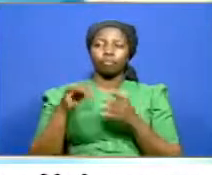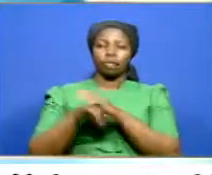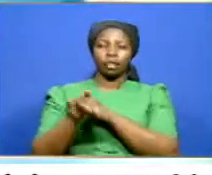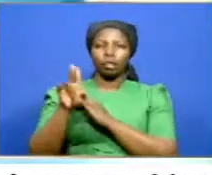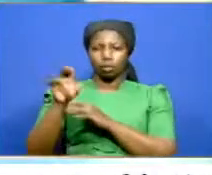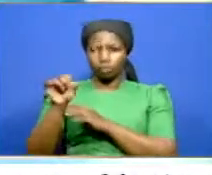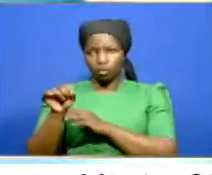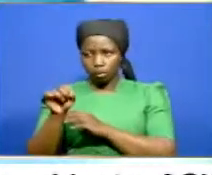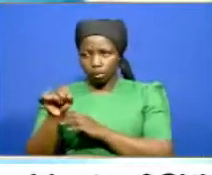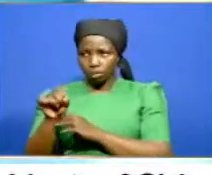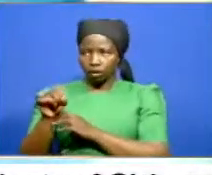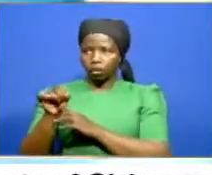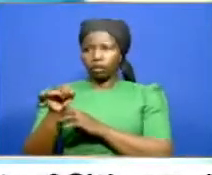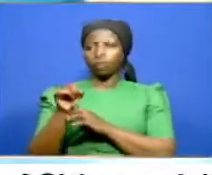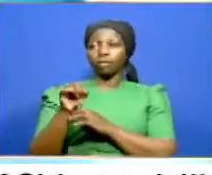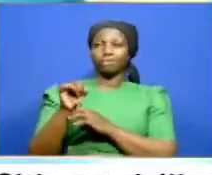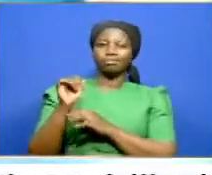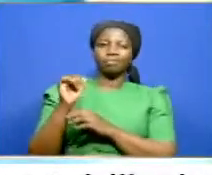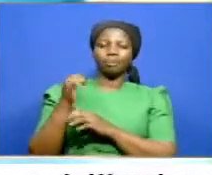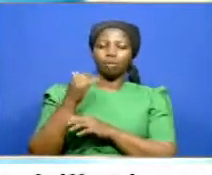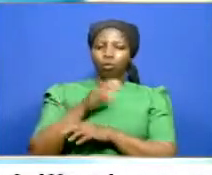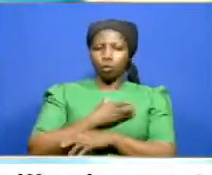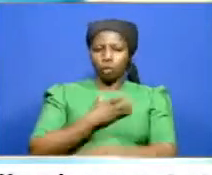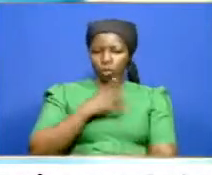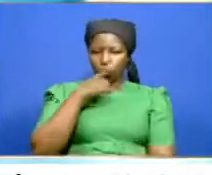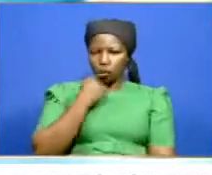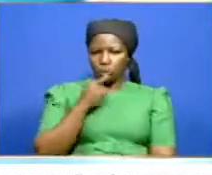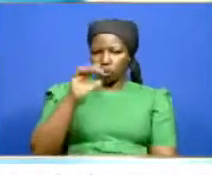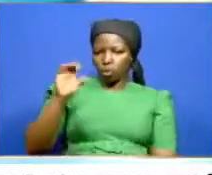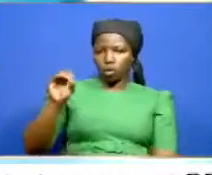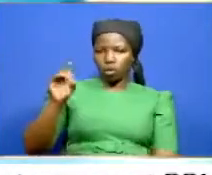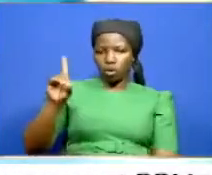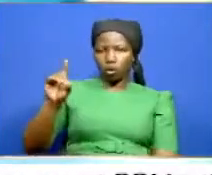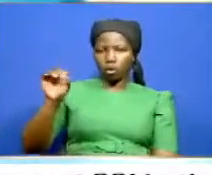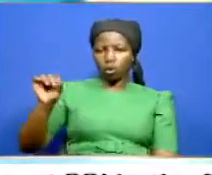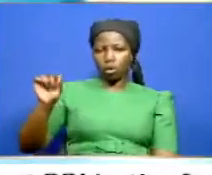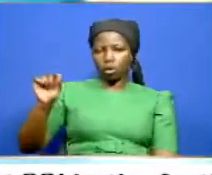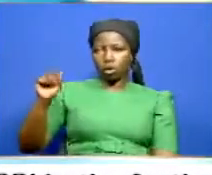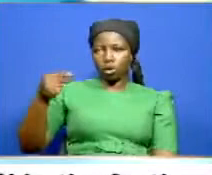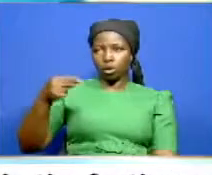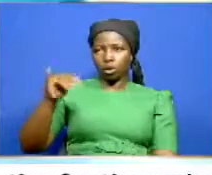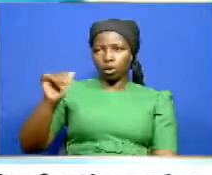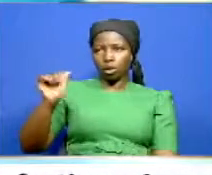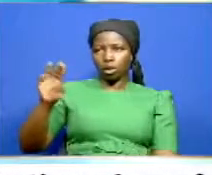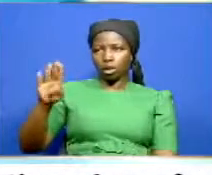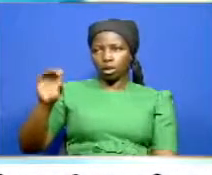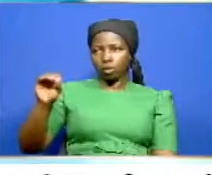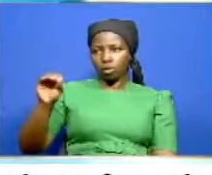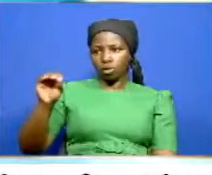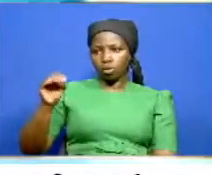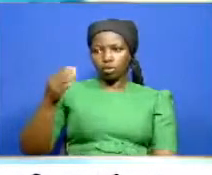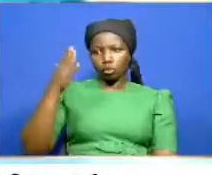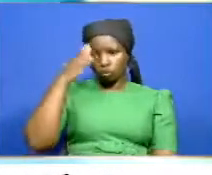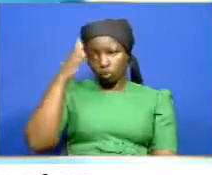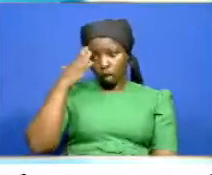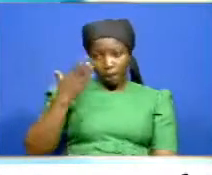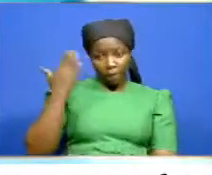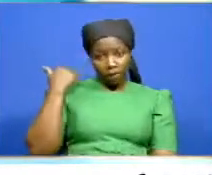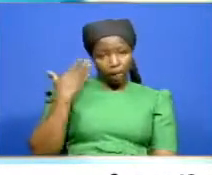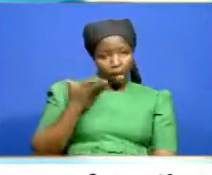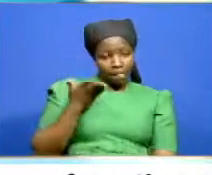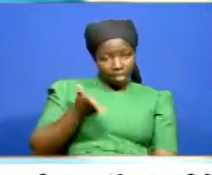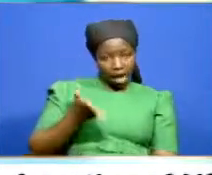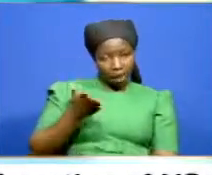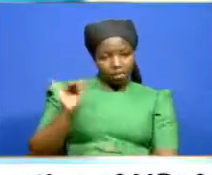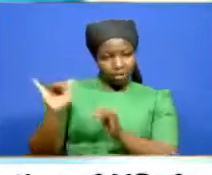Baresi Odhiambo, a very well-known back in the days, mm-hmm. currently now residing in the States, and he came up with his